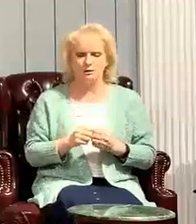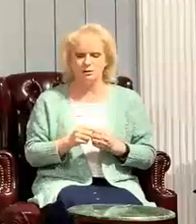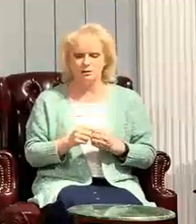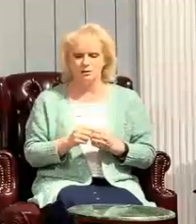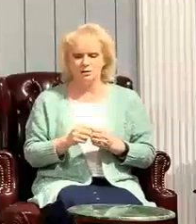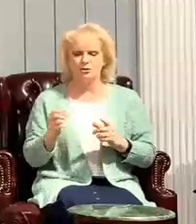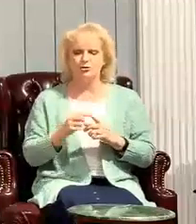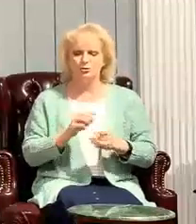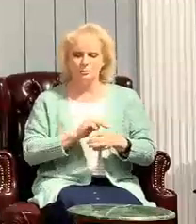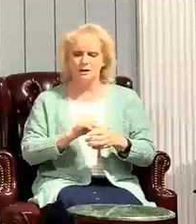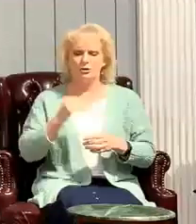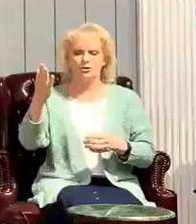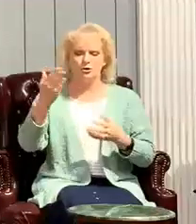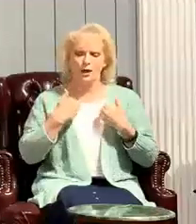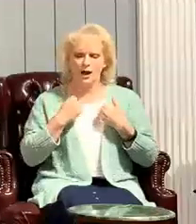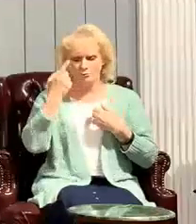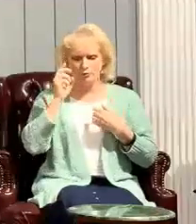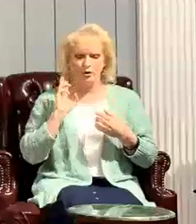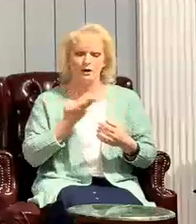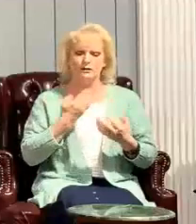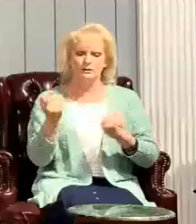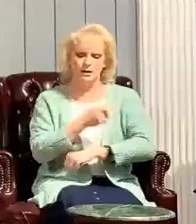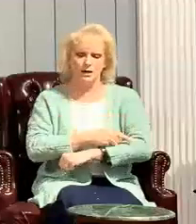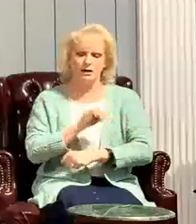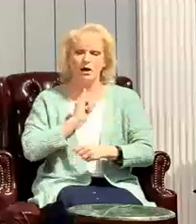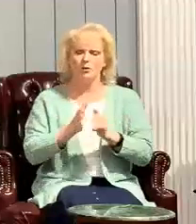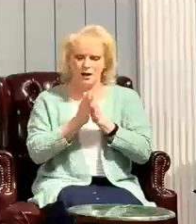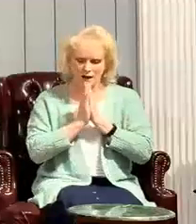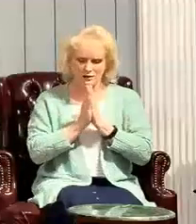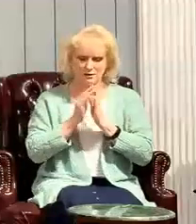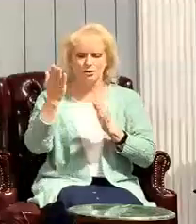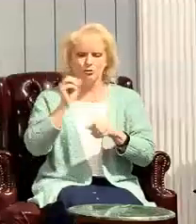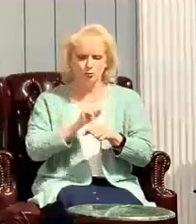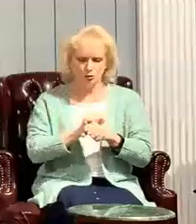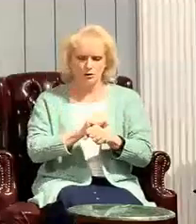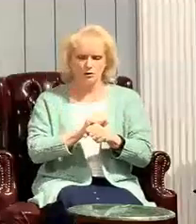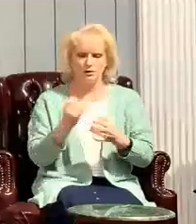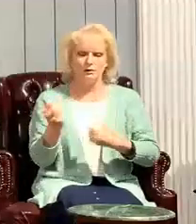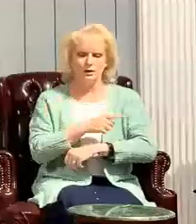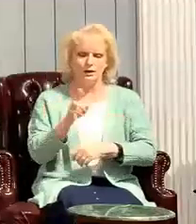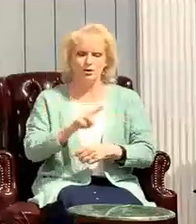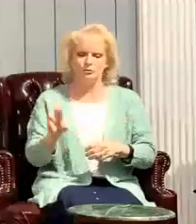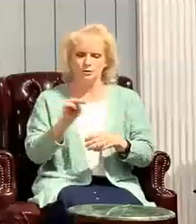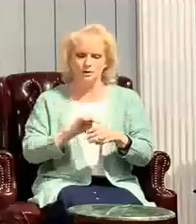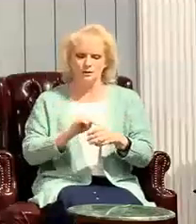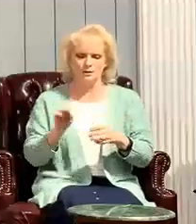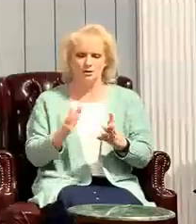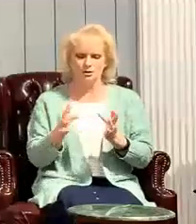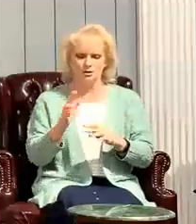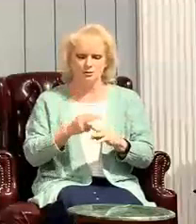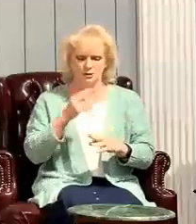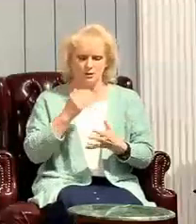the message that you have for us today. And I want to ask you, God, that you would work today, that you'll use the message. And I pray, Father, in Jesus'